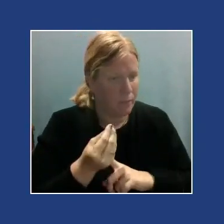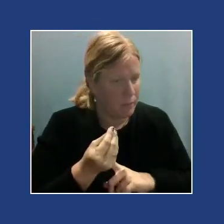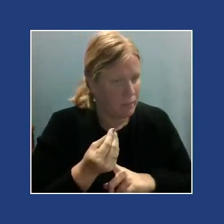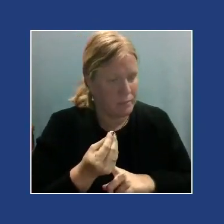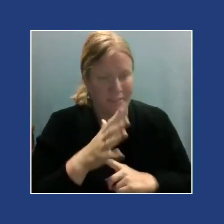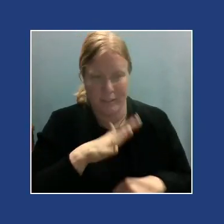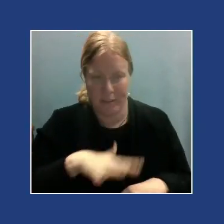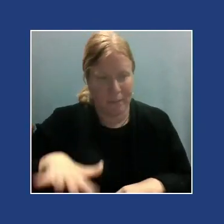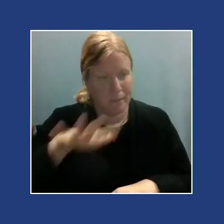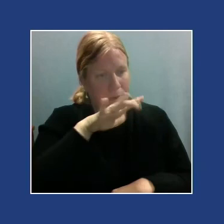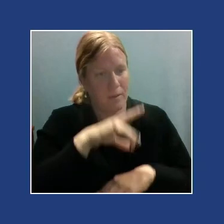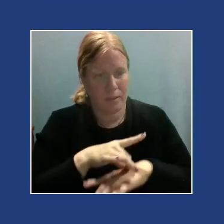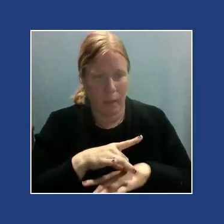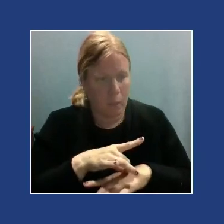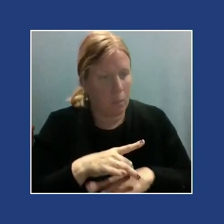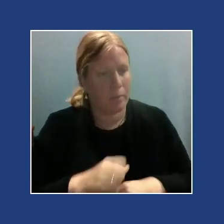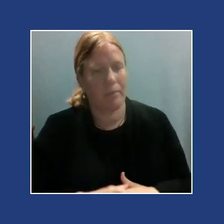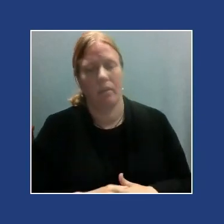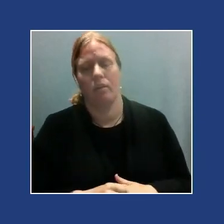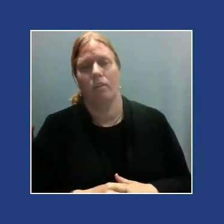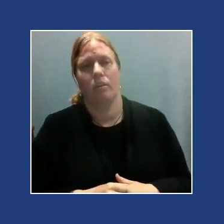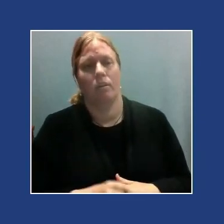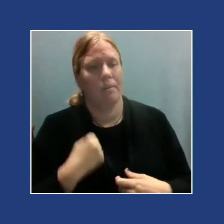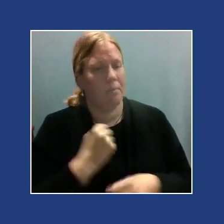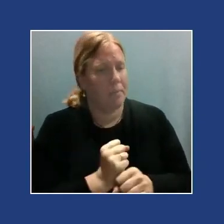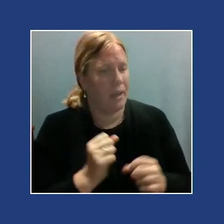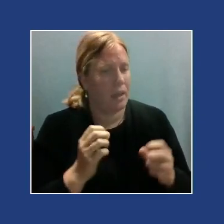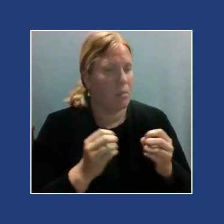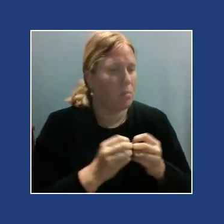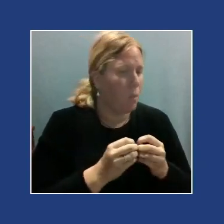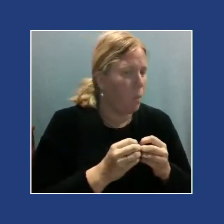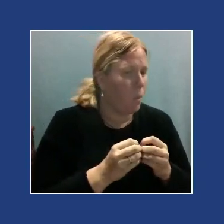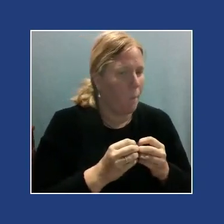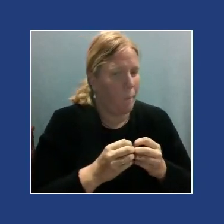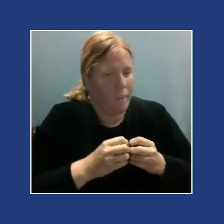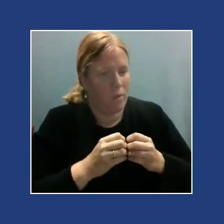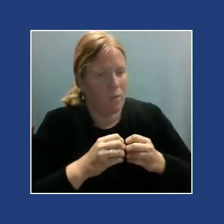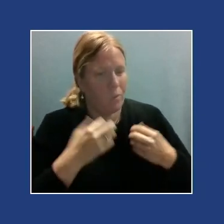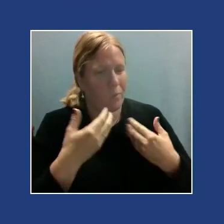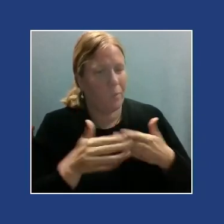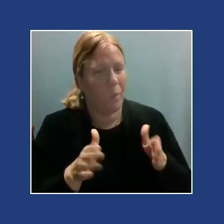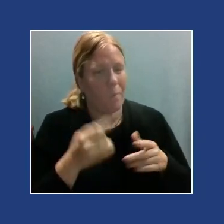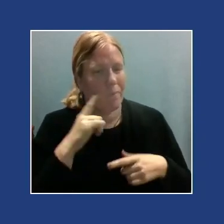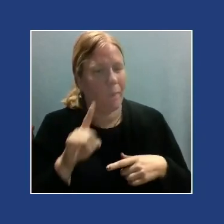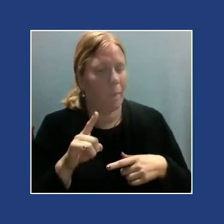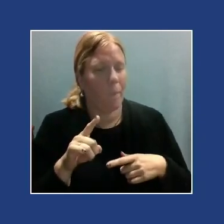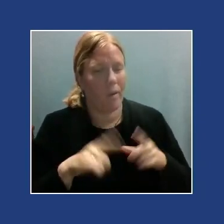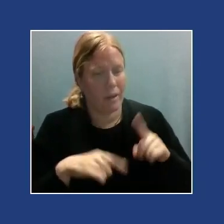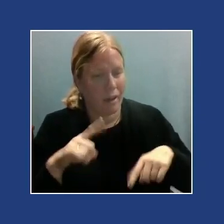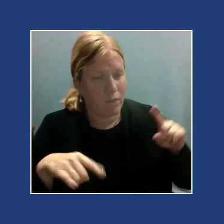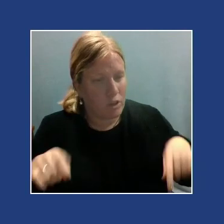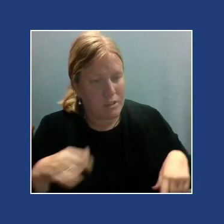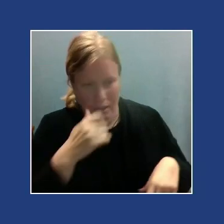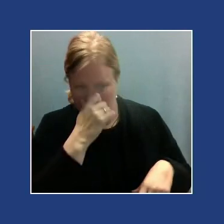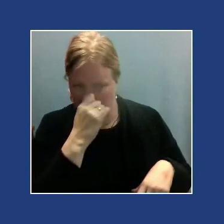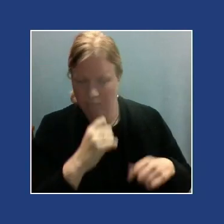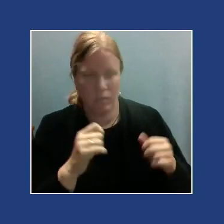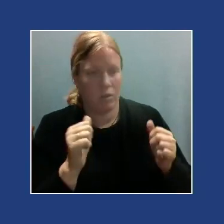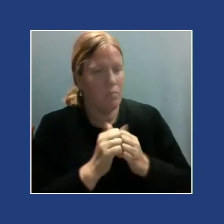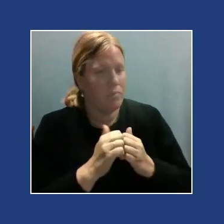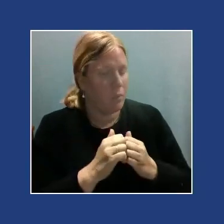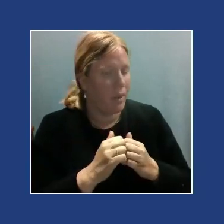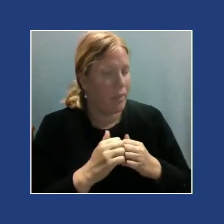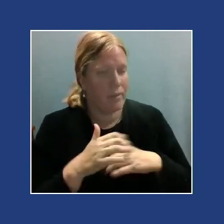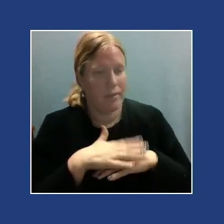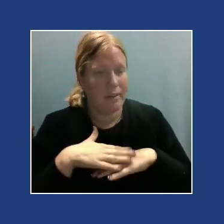globe make relatively more or less room for gender diversity. In indigenous communities